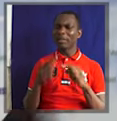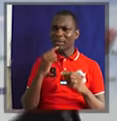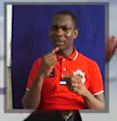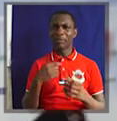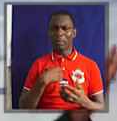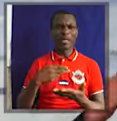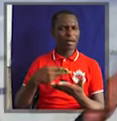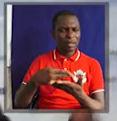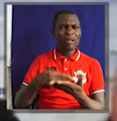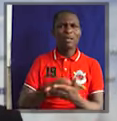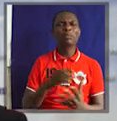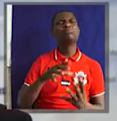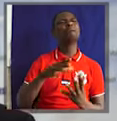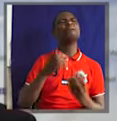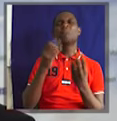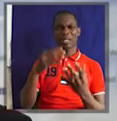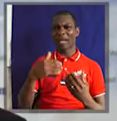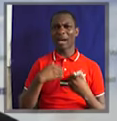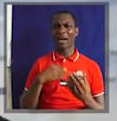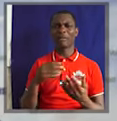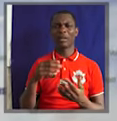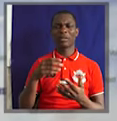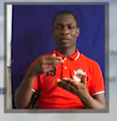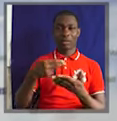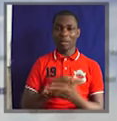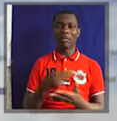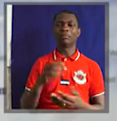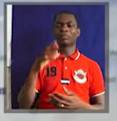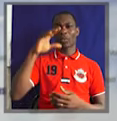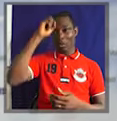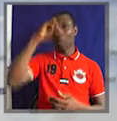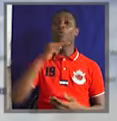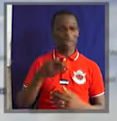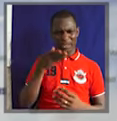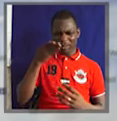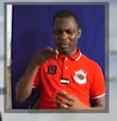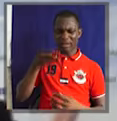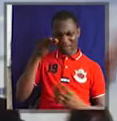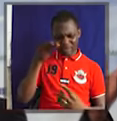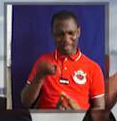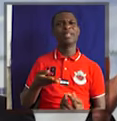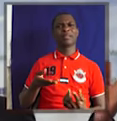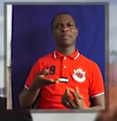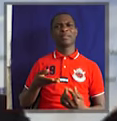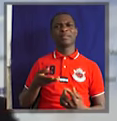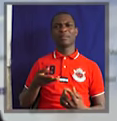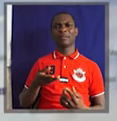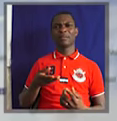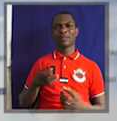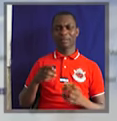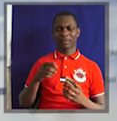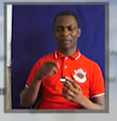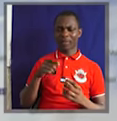sa be na je se obi eskani a ni owo no enti mi me bra o mponche no bipa ana baba wa no se na da ben ni o